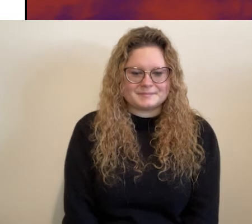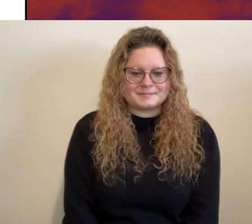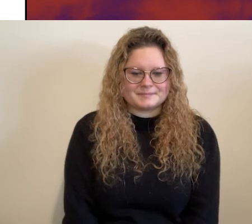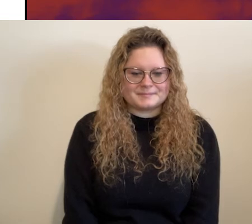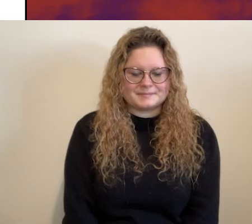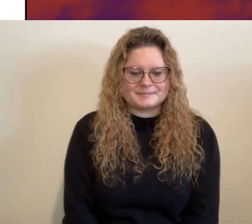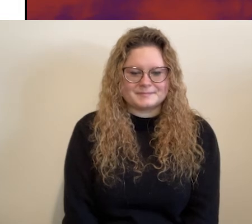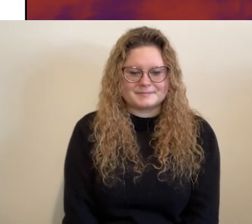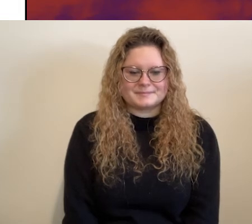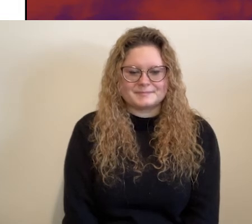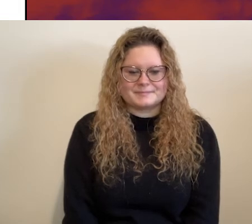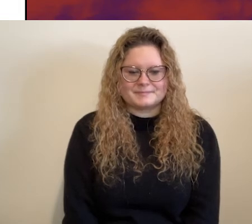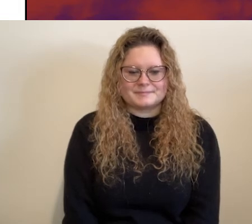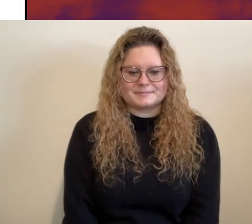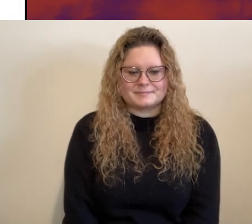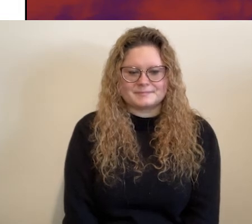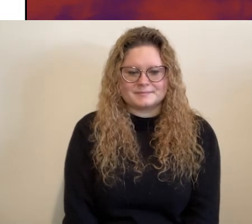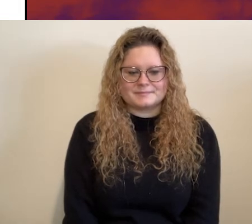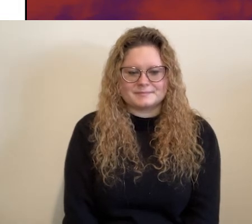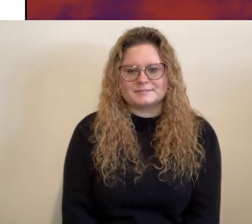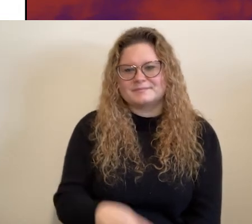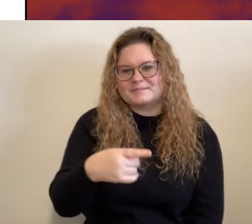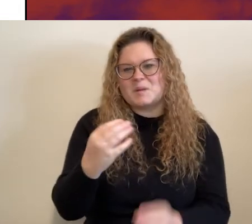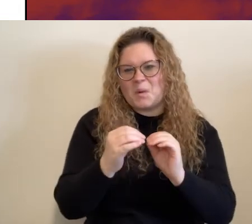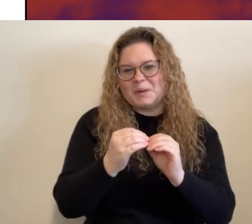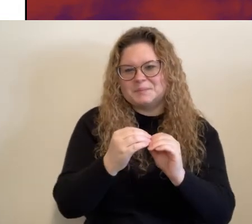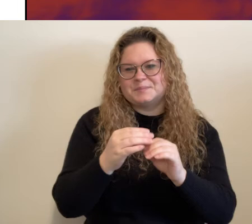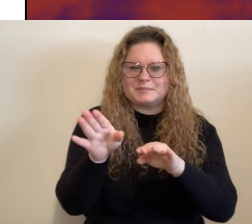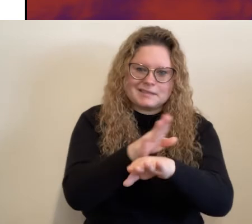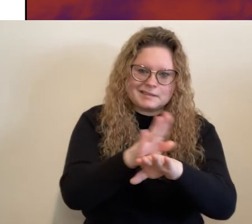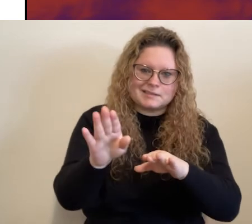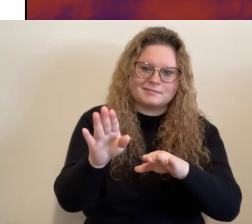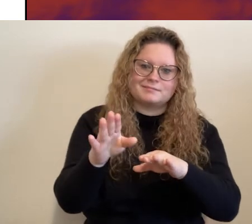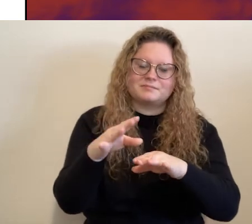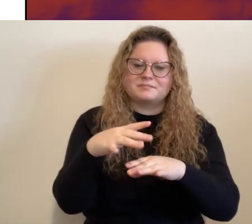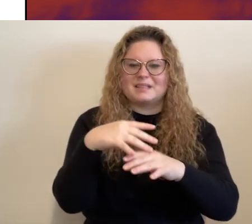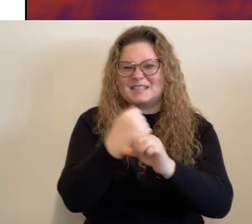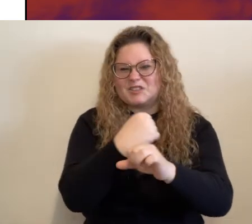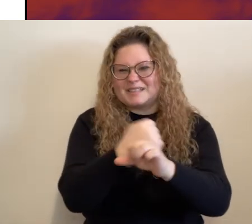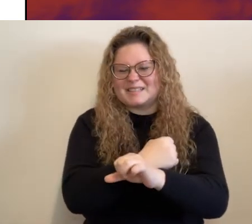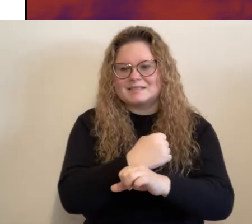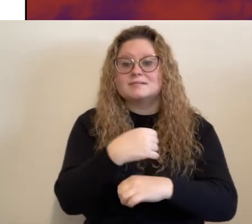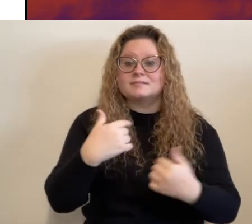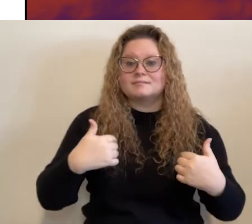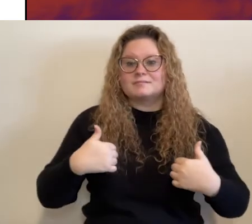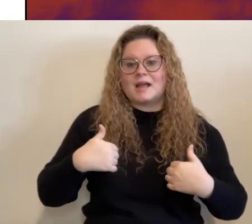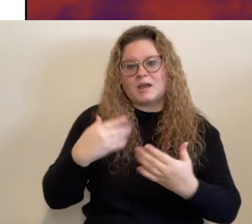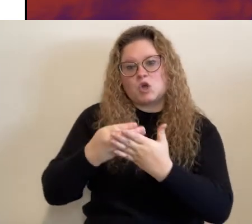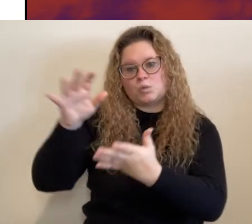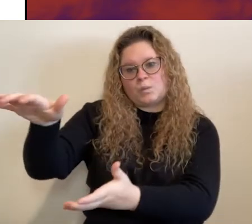the technical, more logistics, so I'm doing a lot of grant writing and stuff. And if I want to